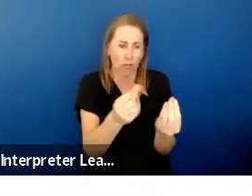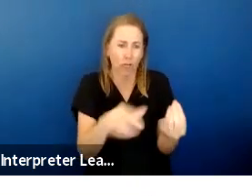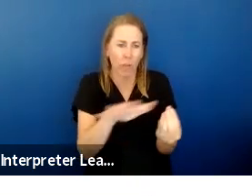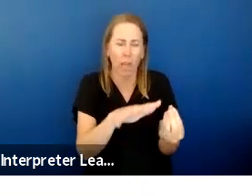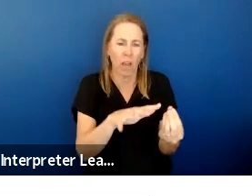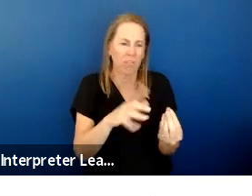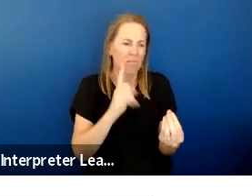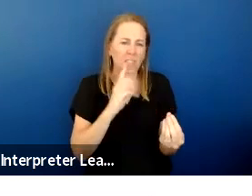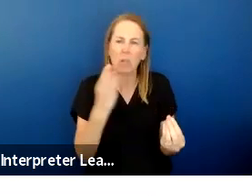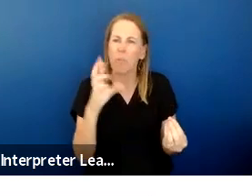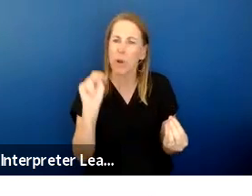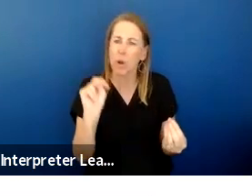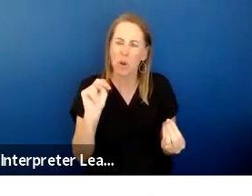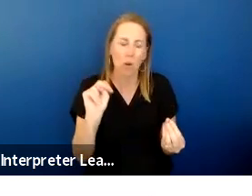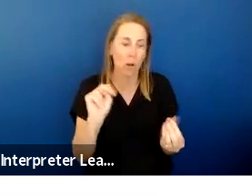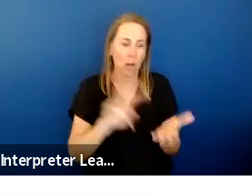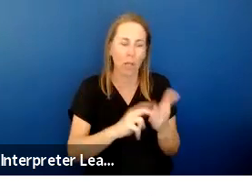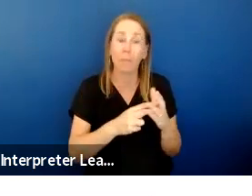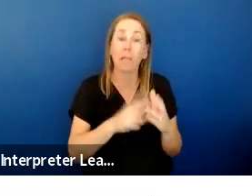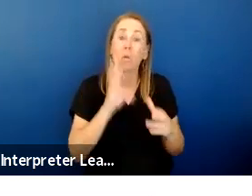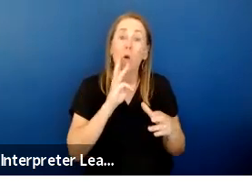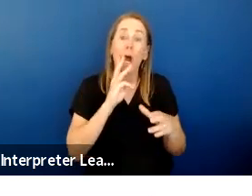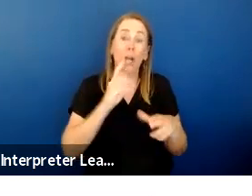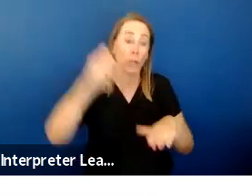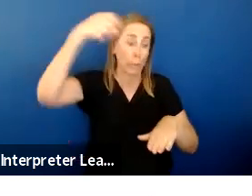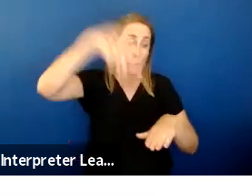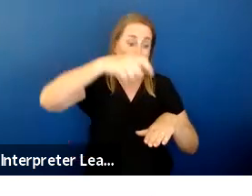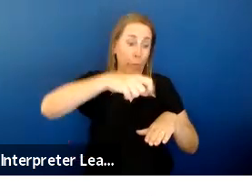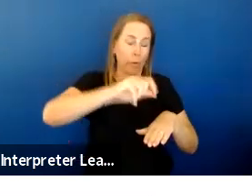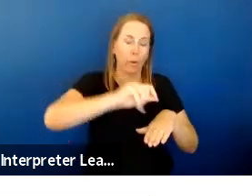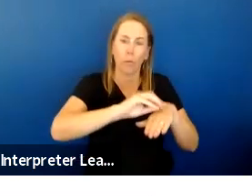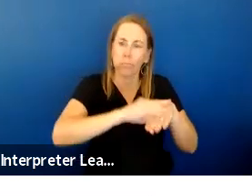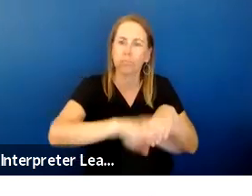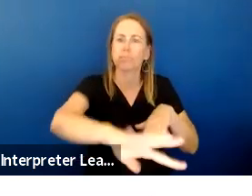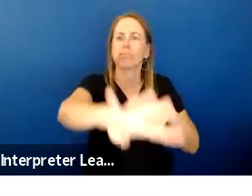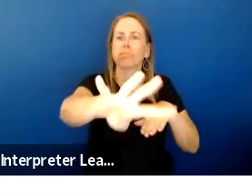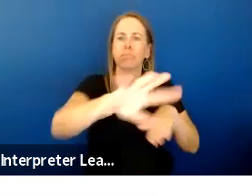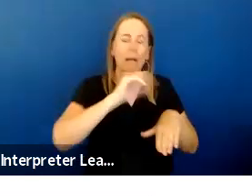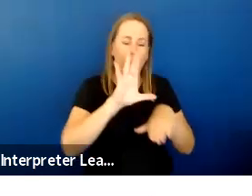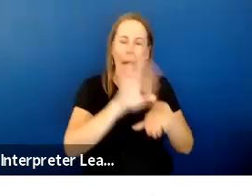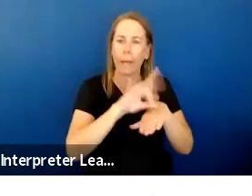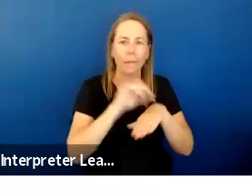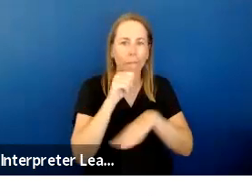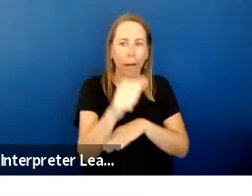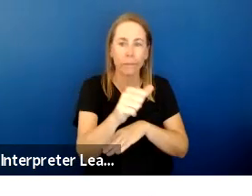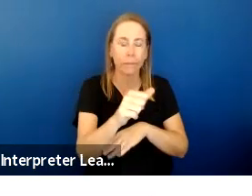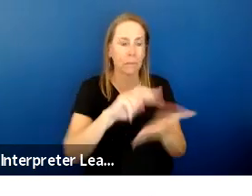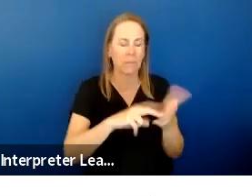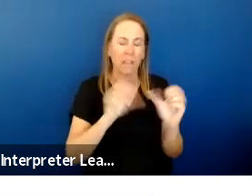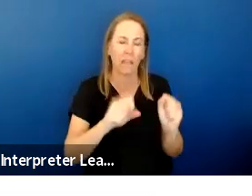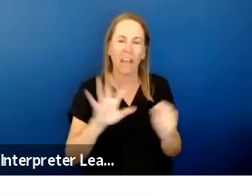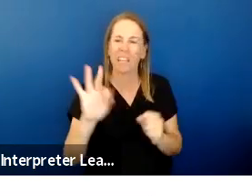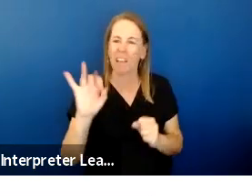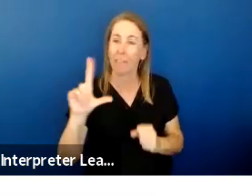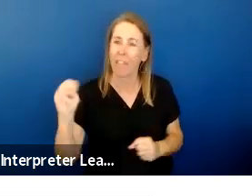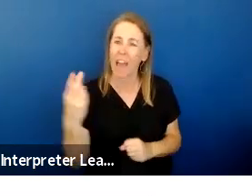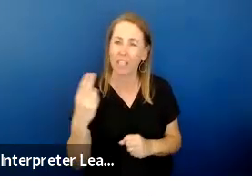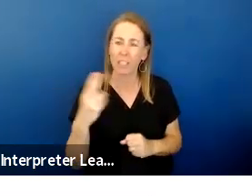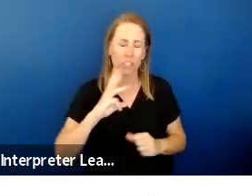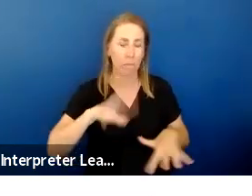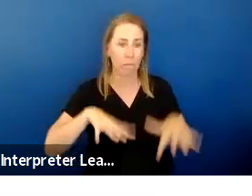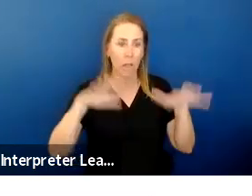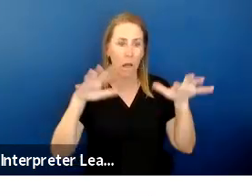water. Thereby, they create conditions ideal for flash flooding. And these flooding events are generally more severe as